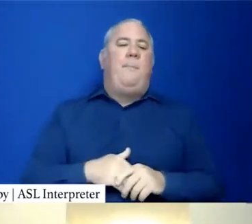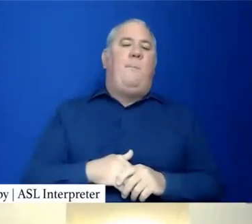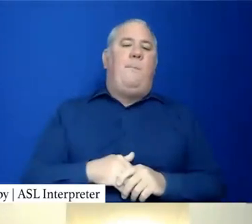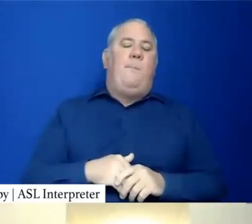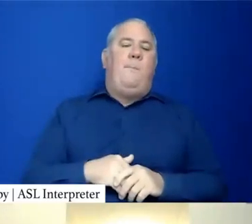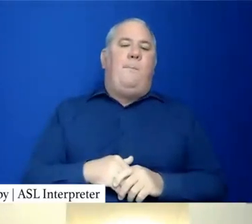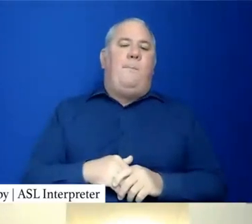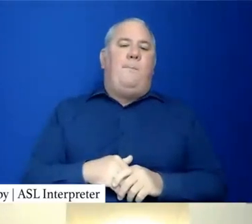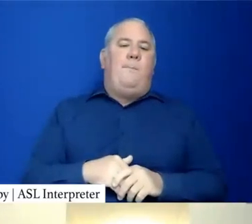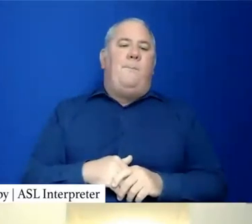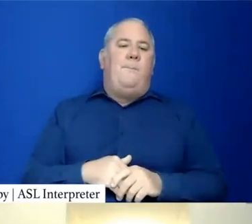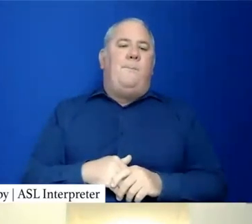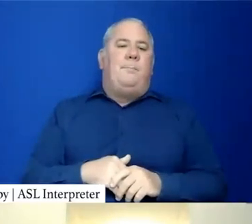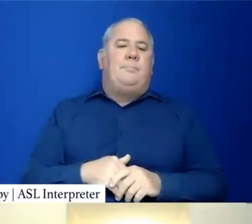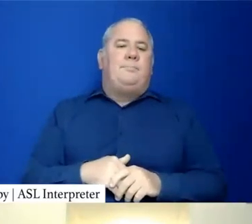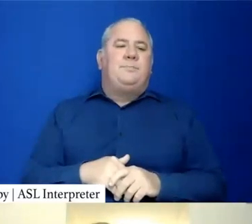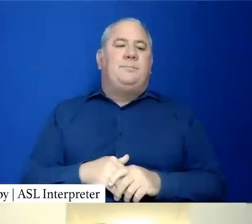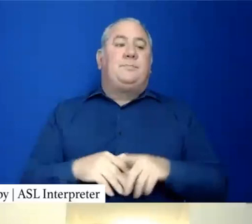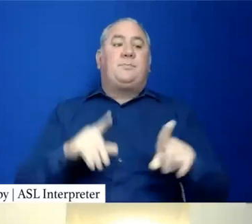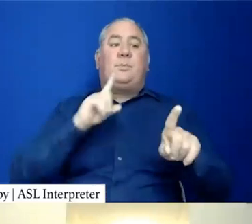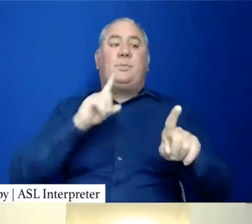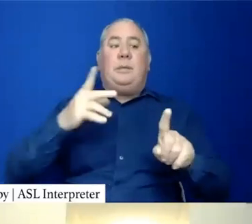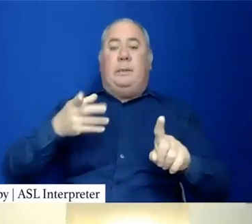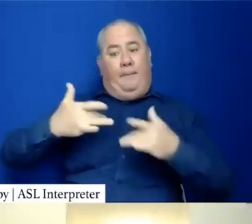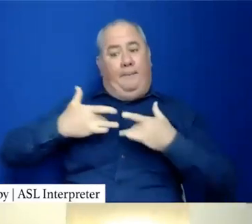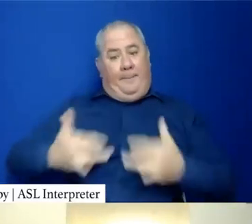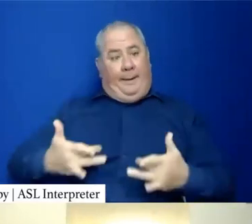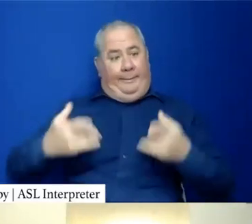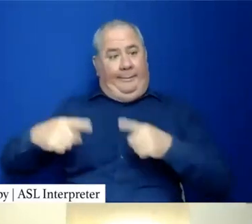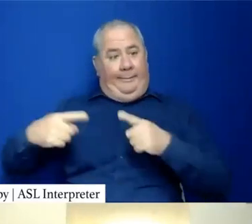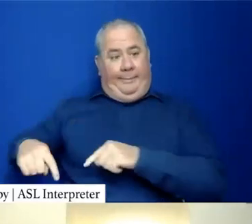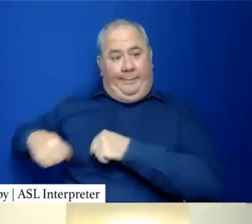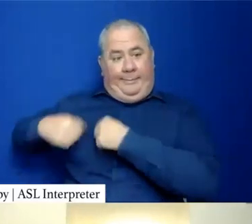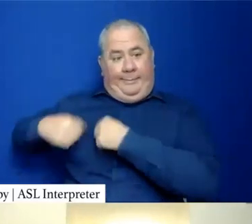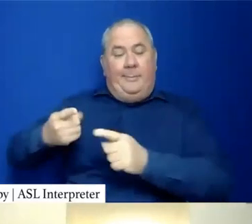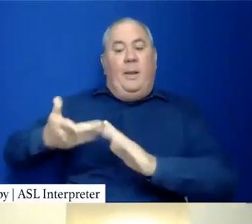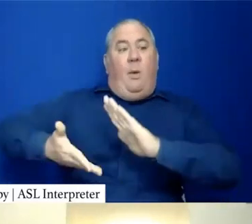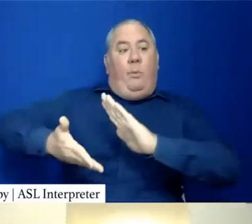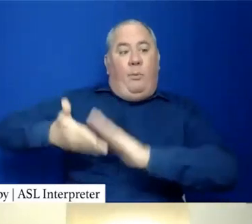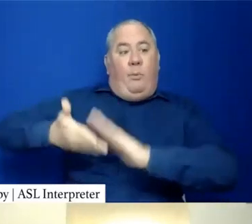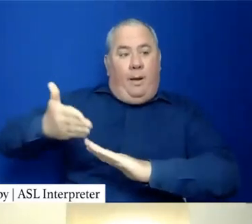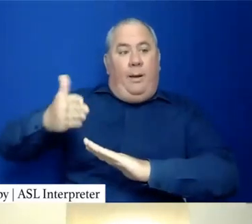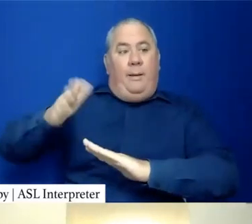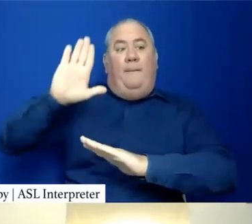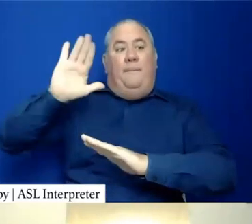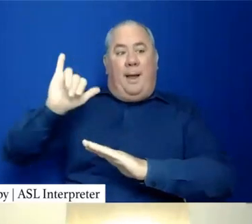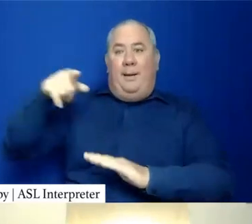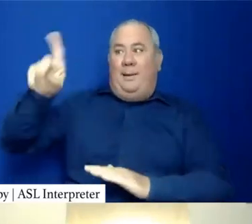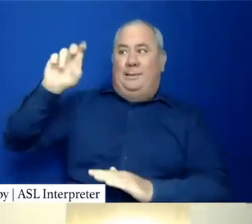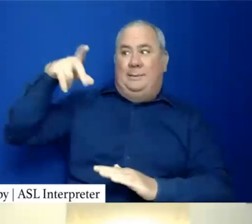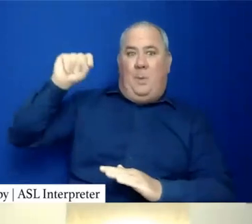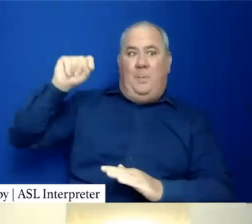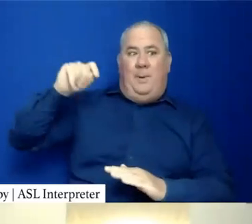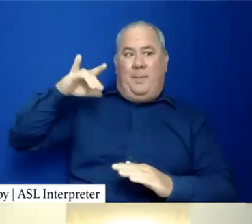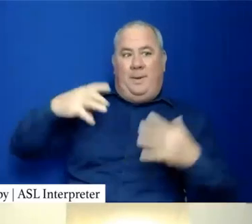And historically, it's been very much like run and facilitated by the Department of Public Health. Like, we convene it,